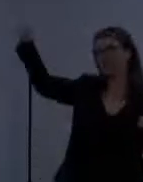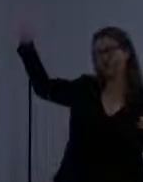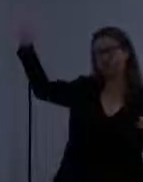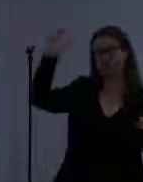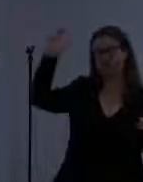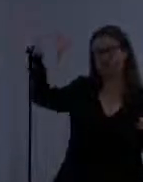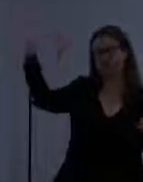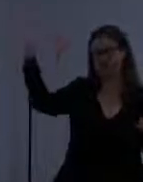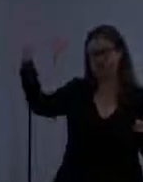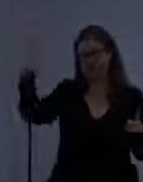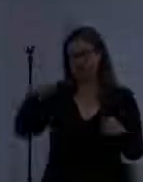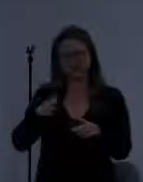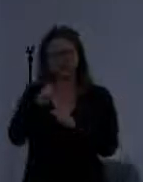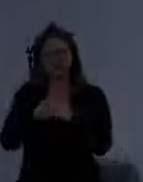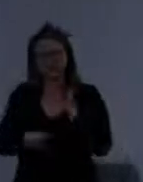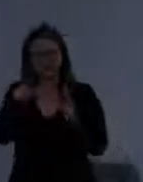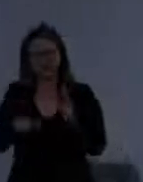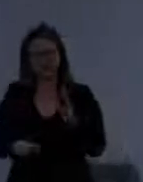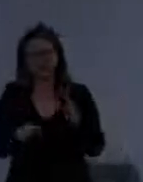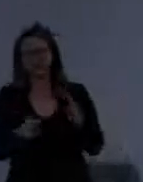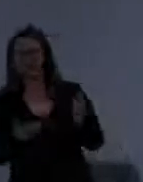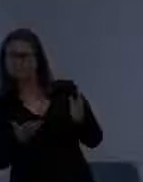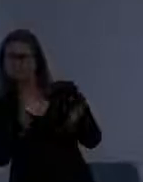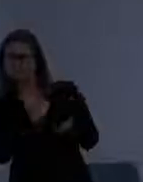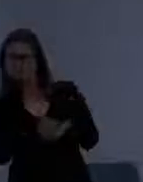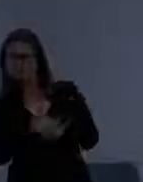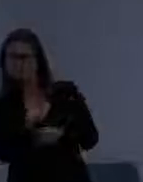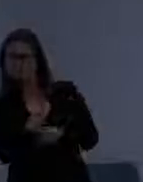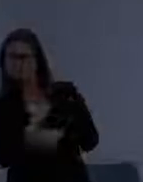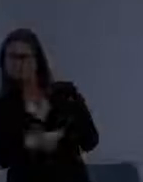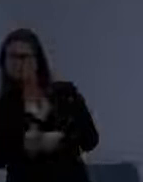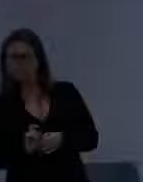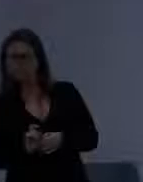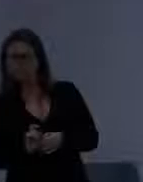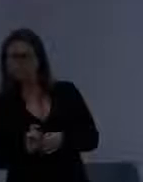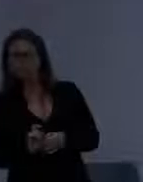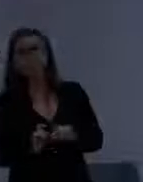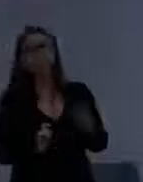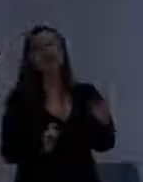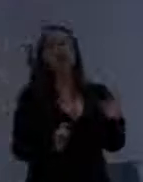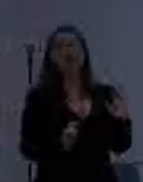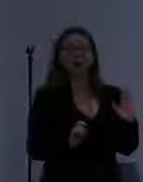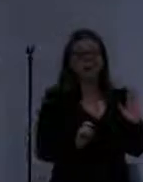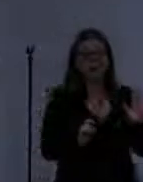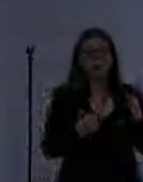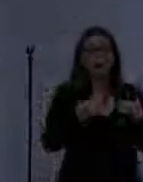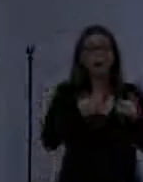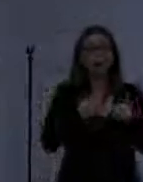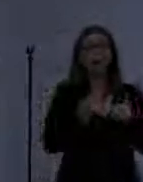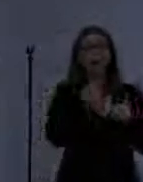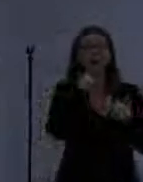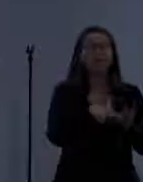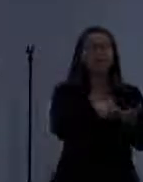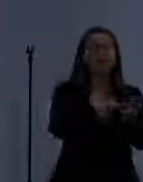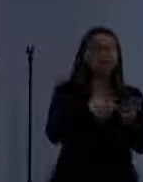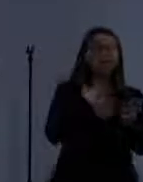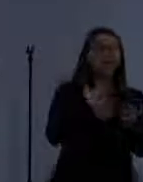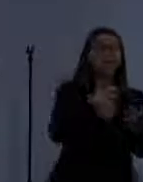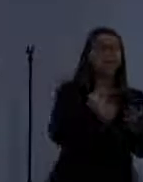else. Not necessarily. So we take complaints from other support workers. We take complaints